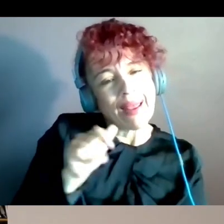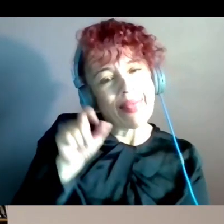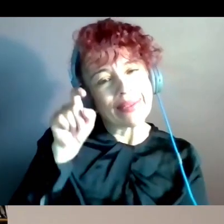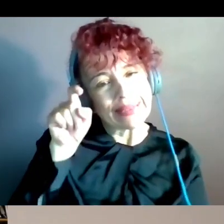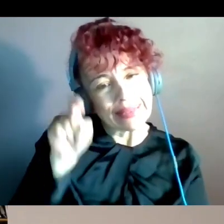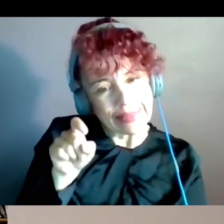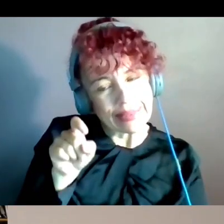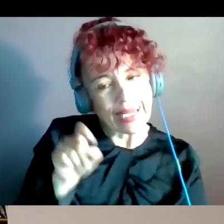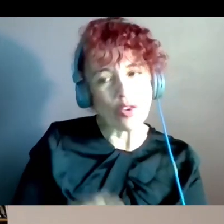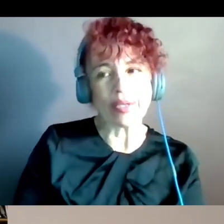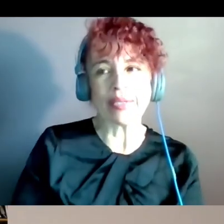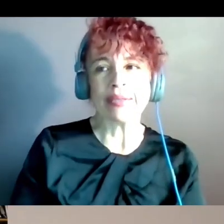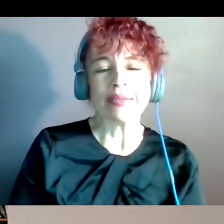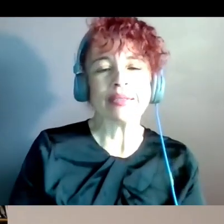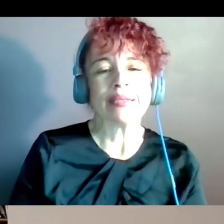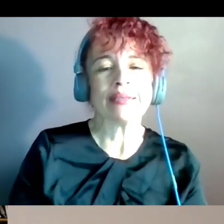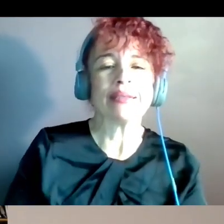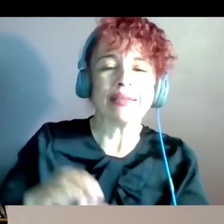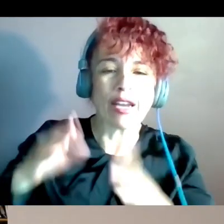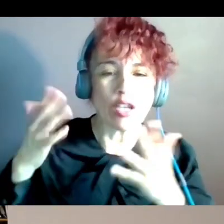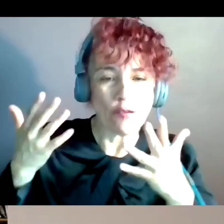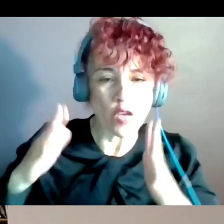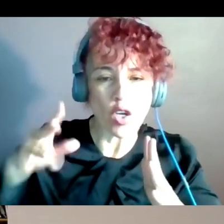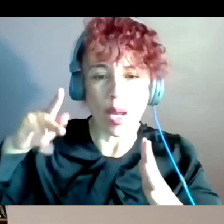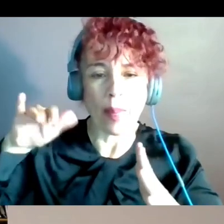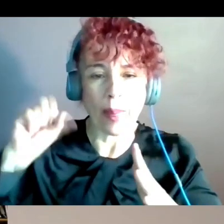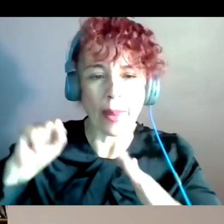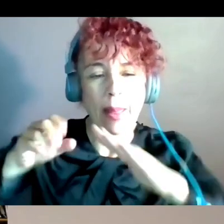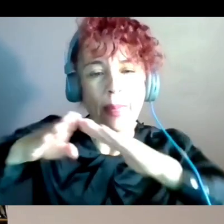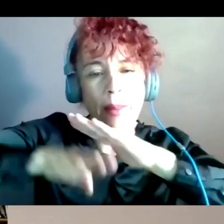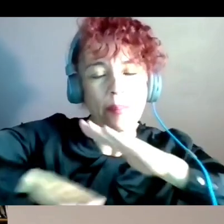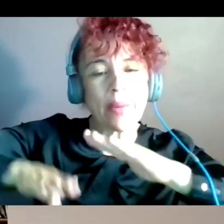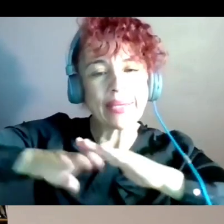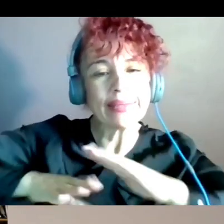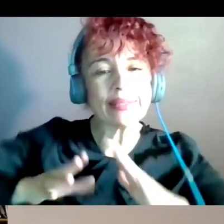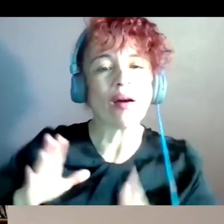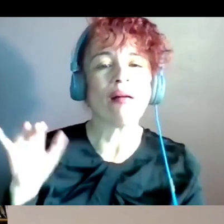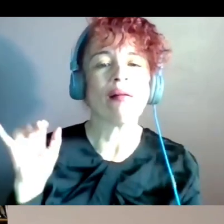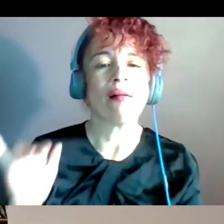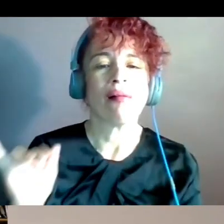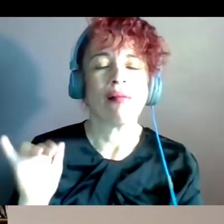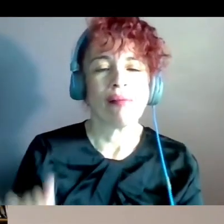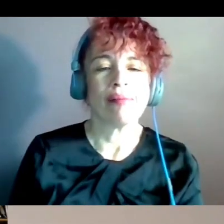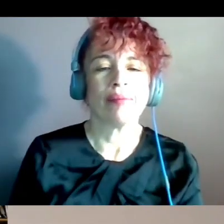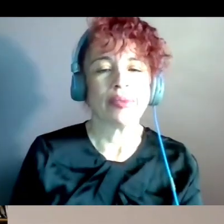necessarily. So it's to contrast the finished piece with the base it's mounted on. Yep.